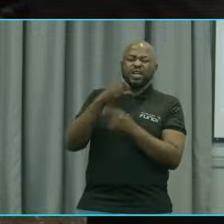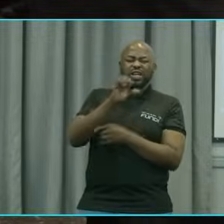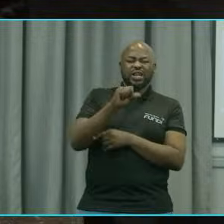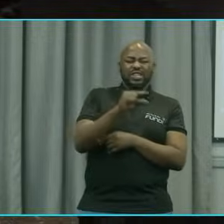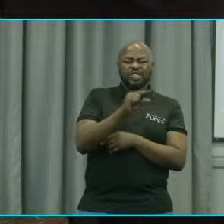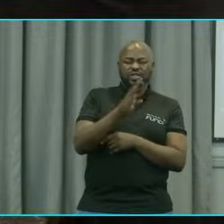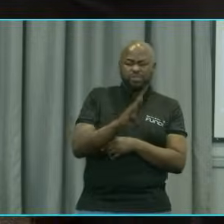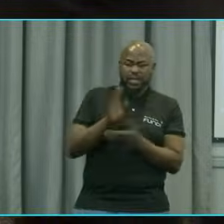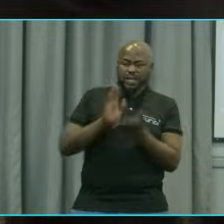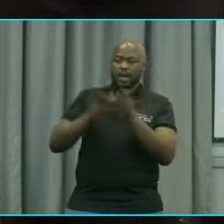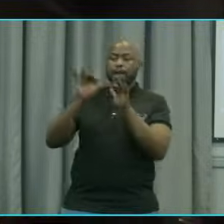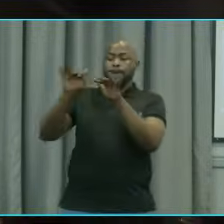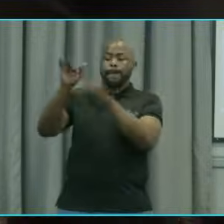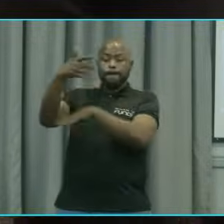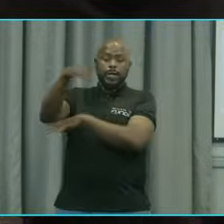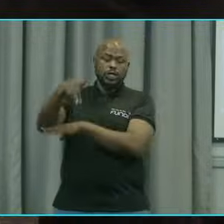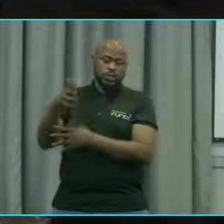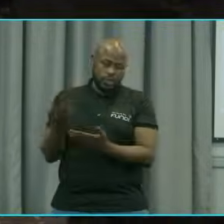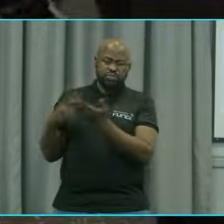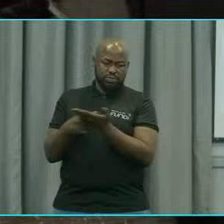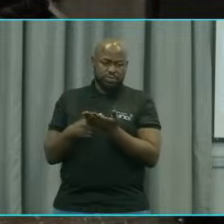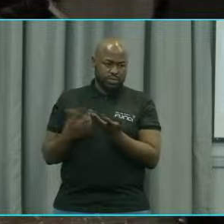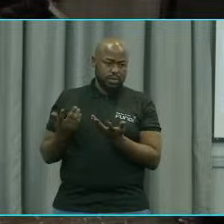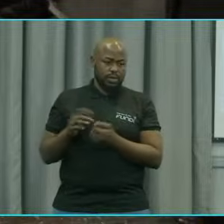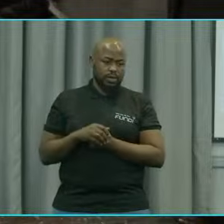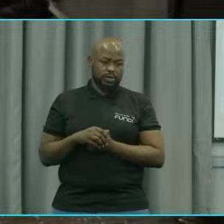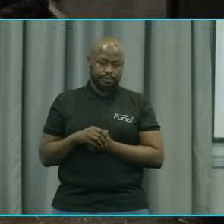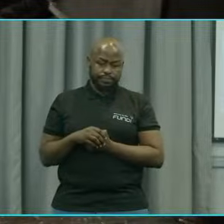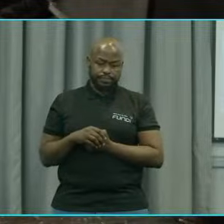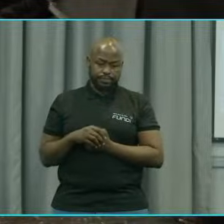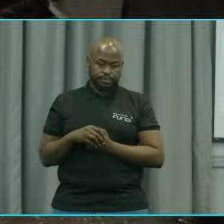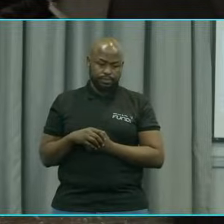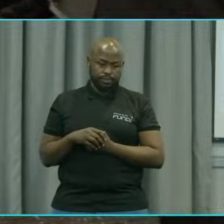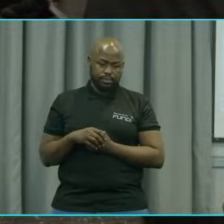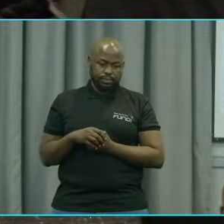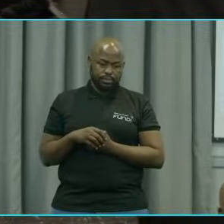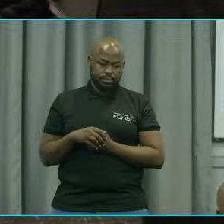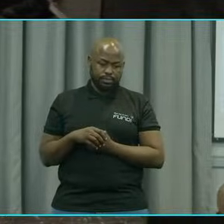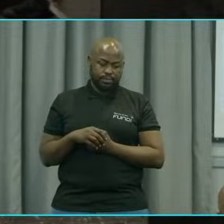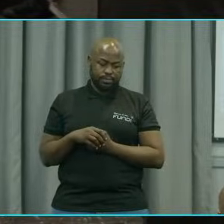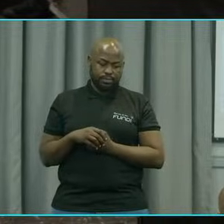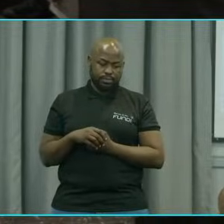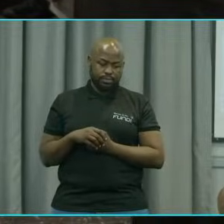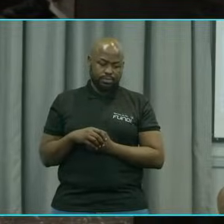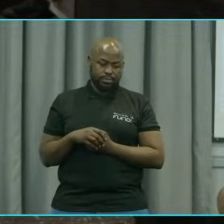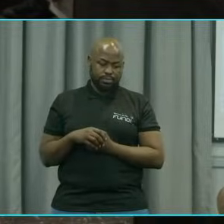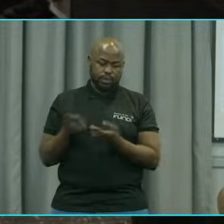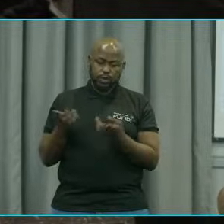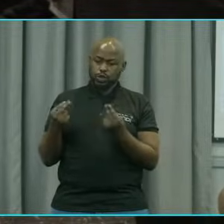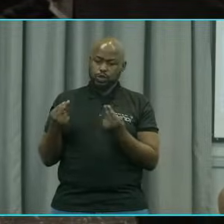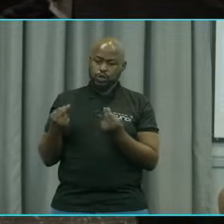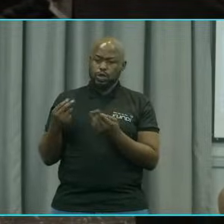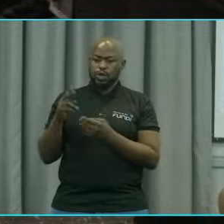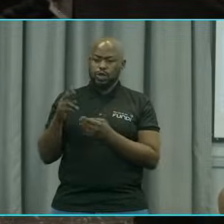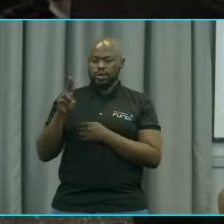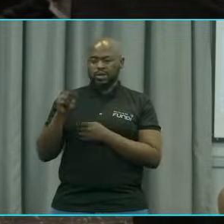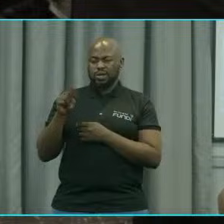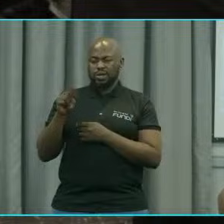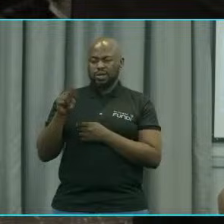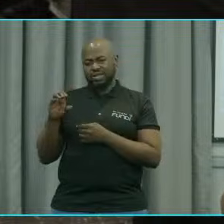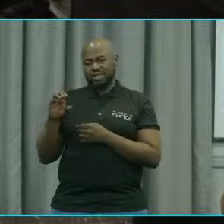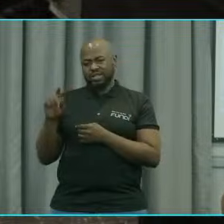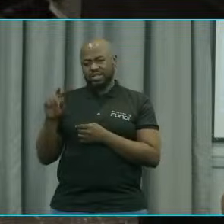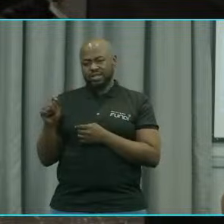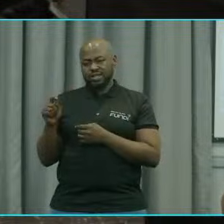the outside, where the body's outside, Martin also, I mentioned actually with the new ADCT actually that